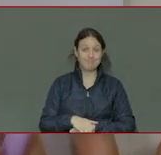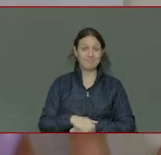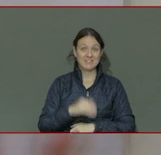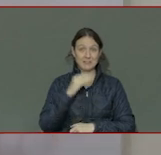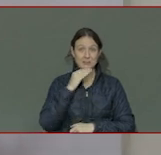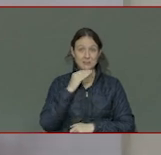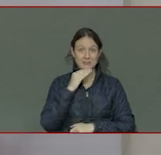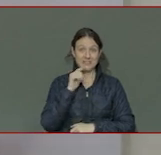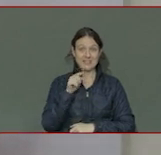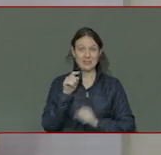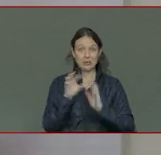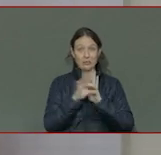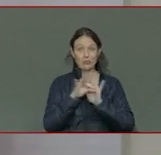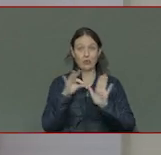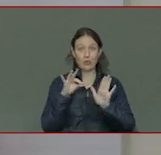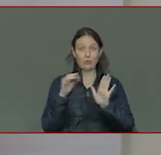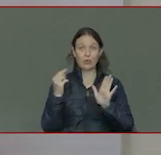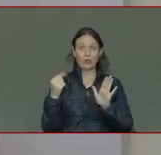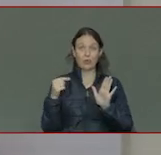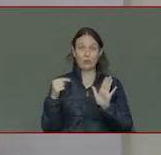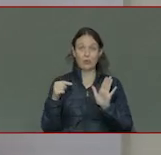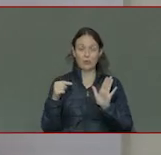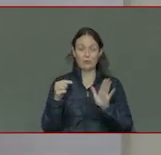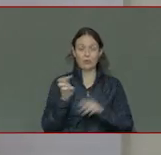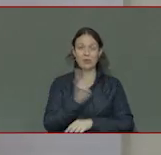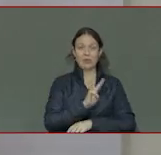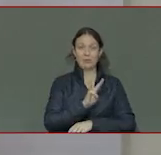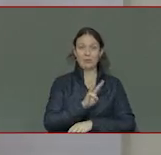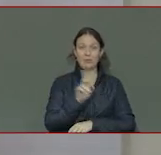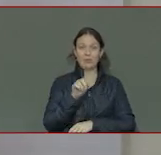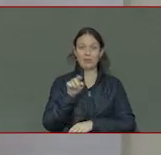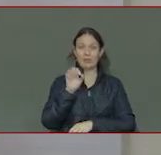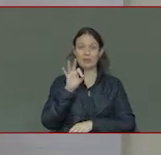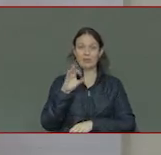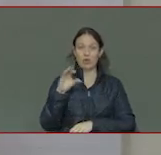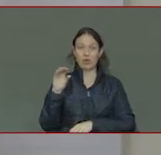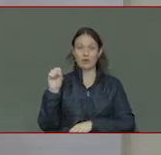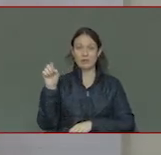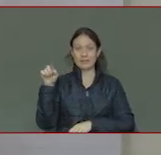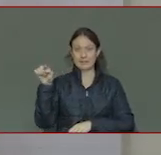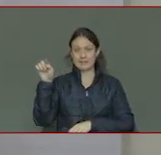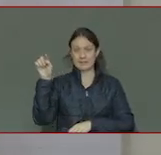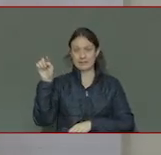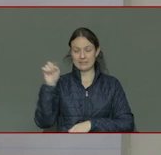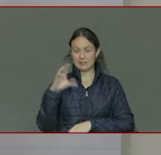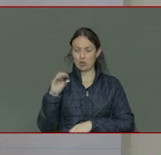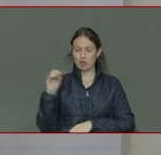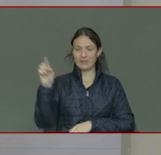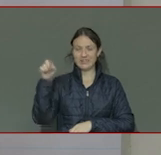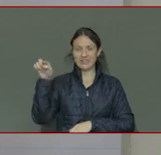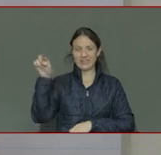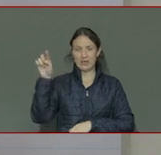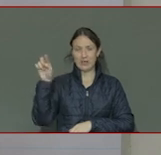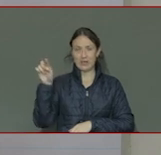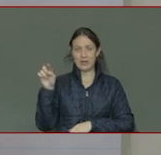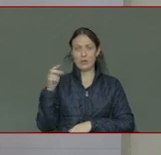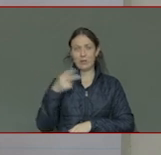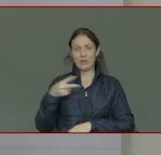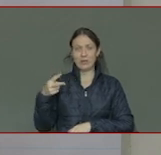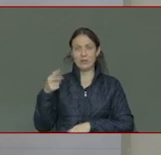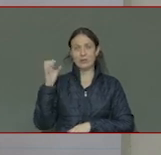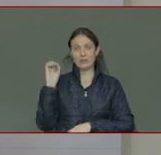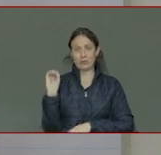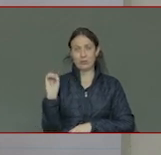that formula of W F delta x cos theta, the cos theta will be